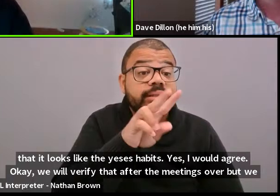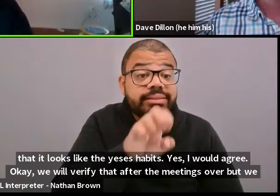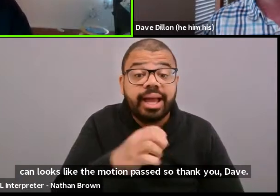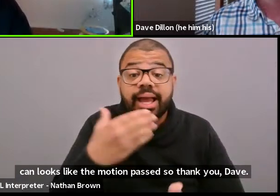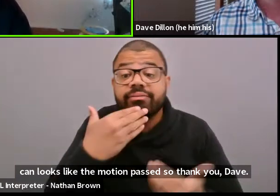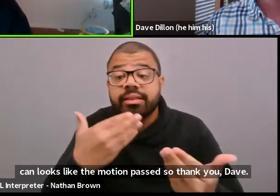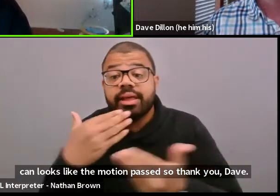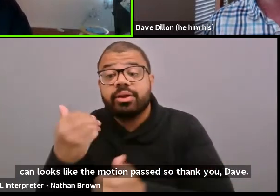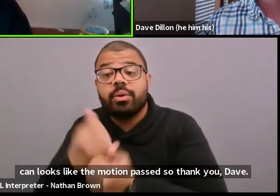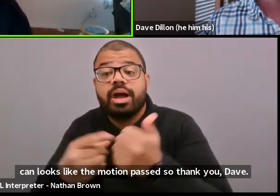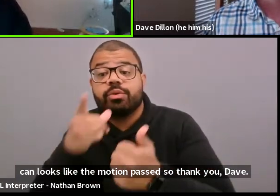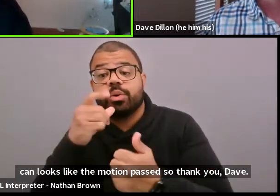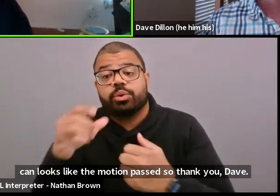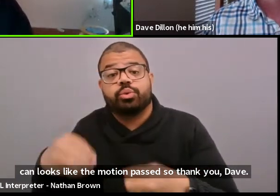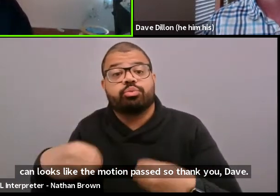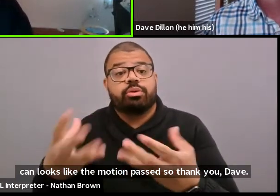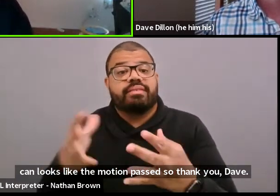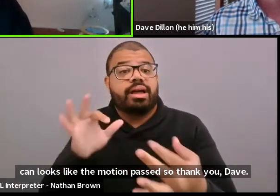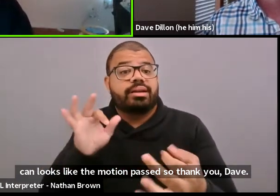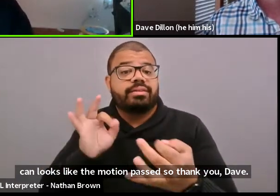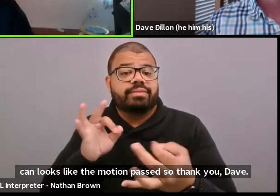the feedback.